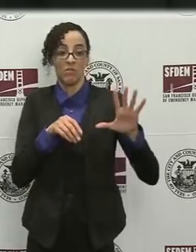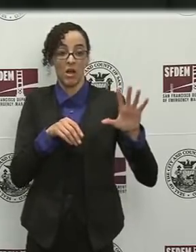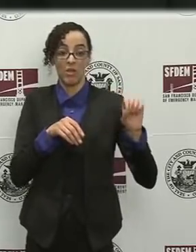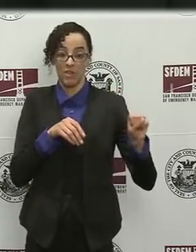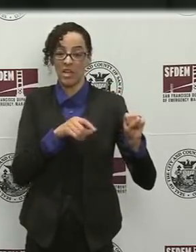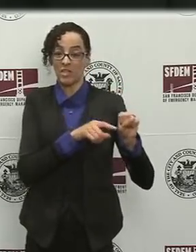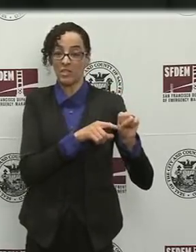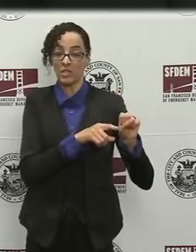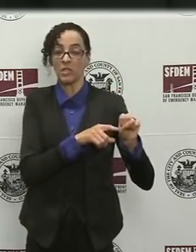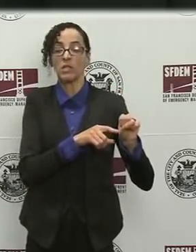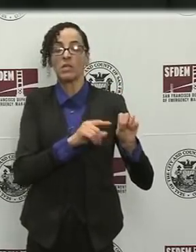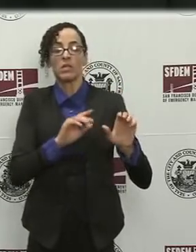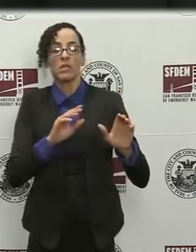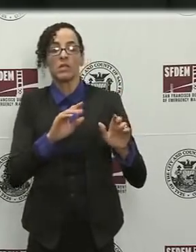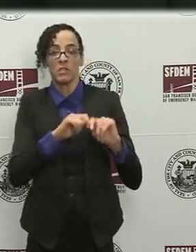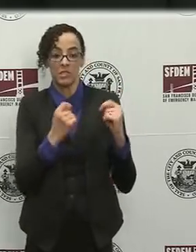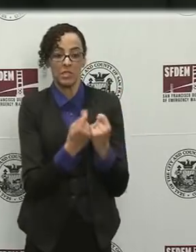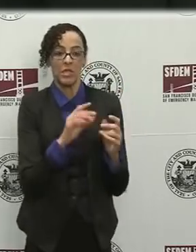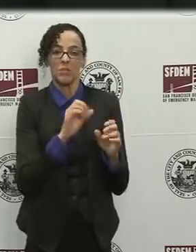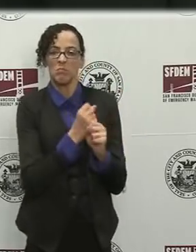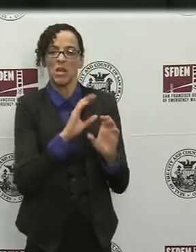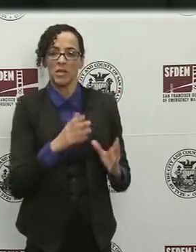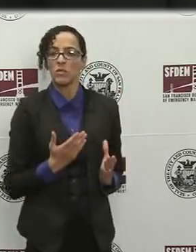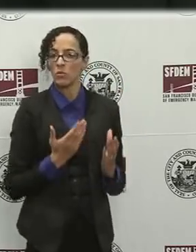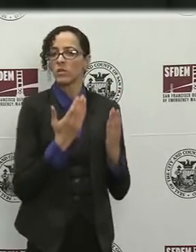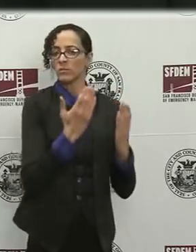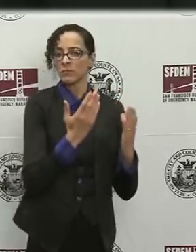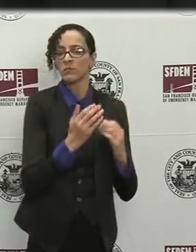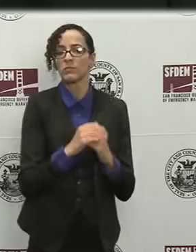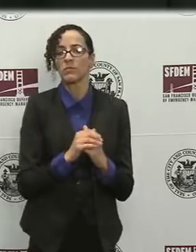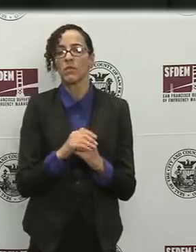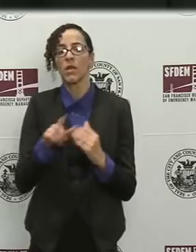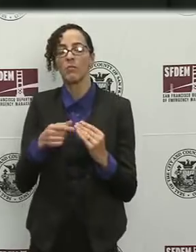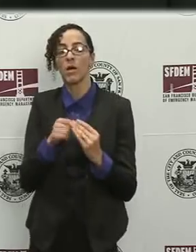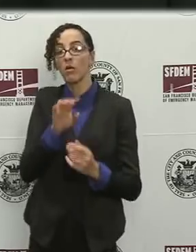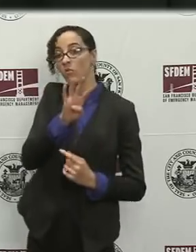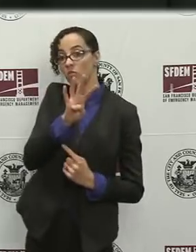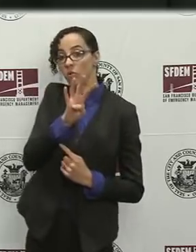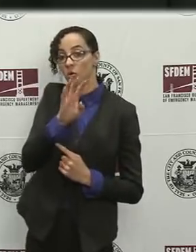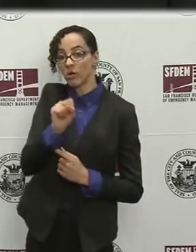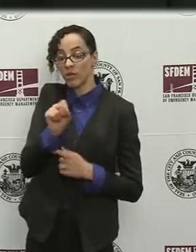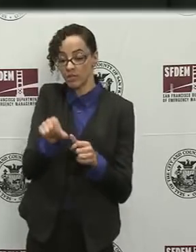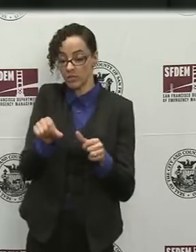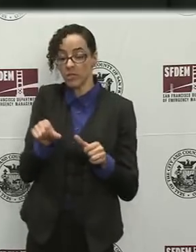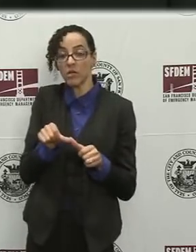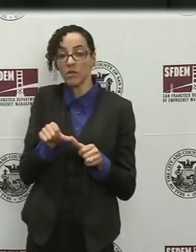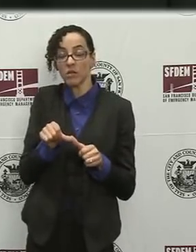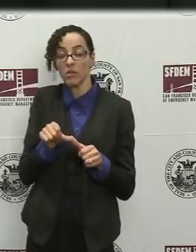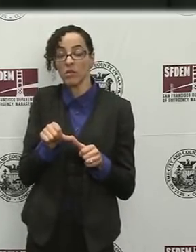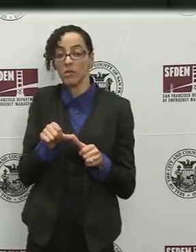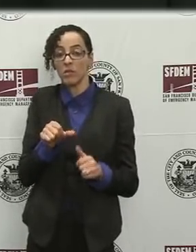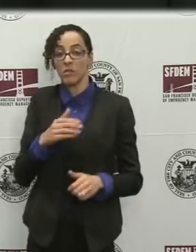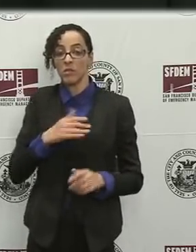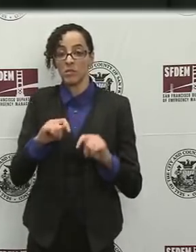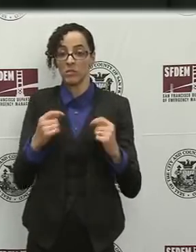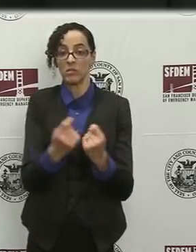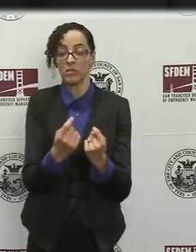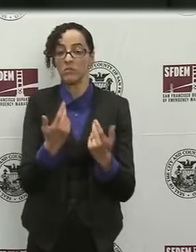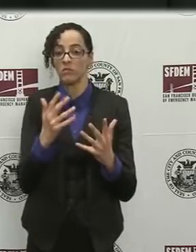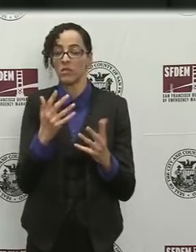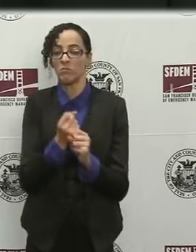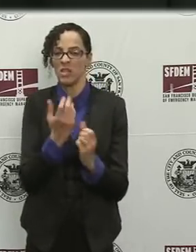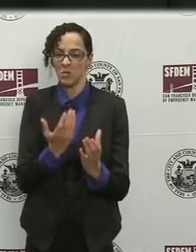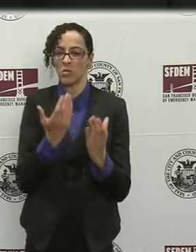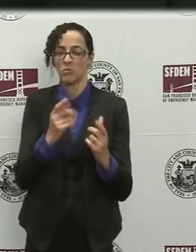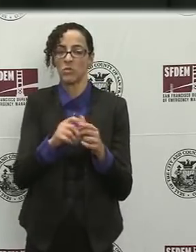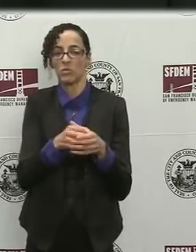have made this recommendation. And with regard to 4S, they have made the recommendation to expand our testing